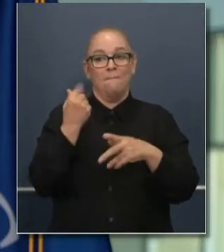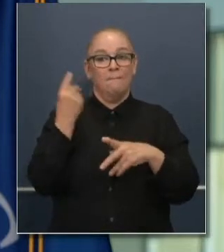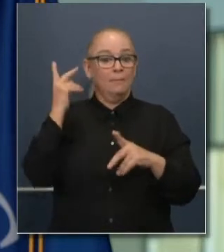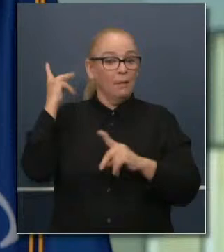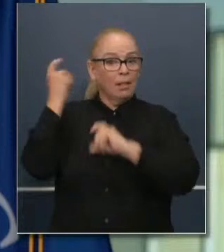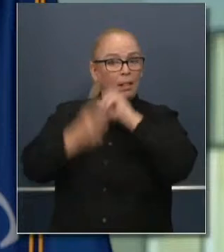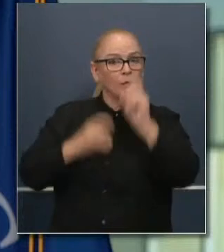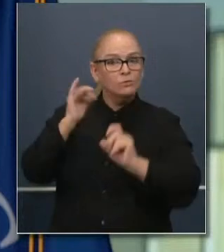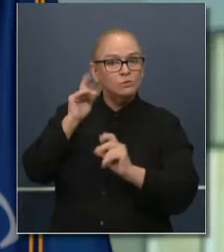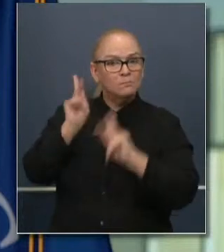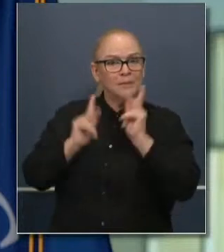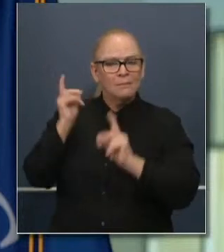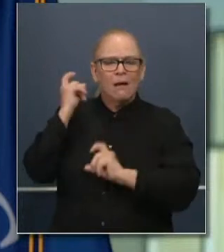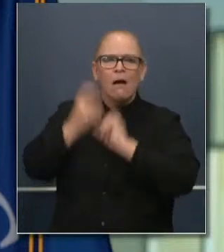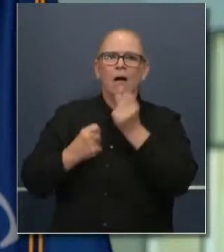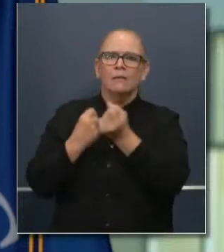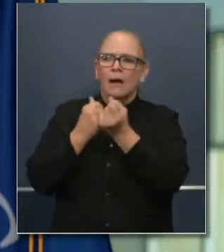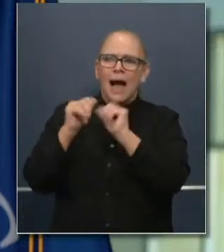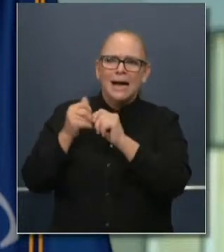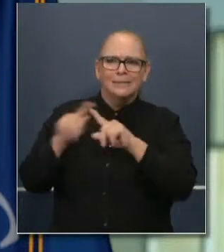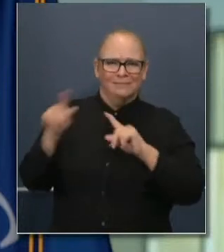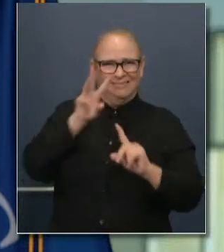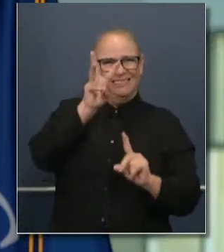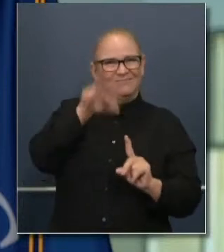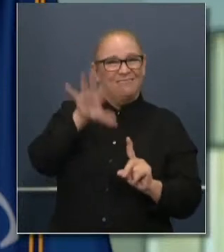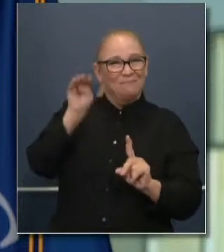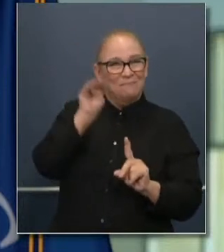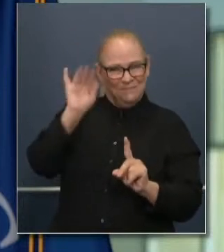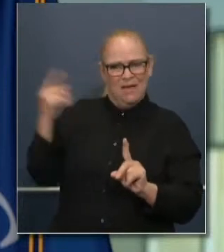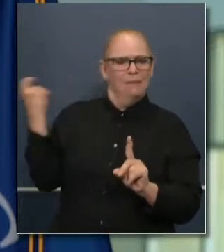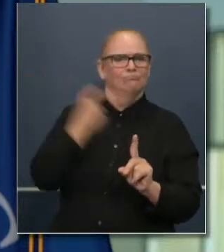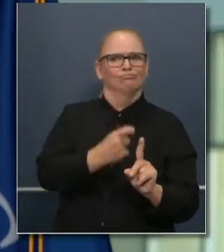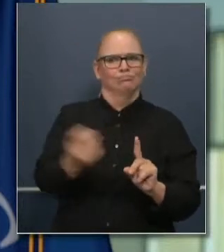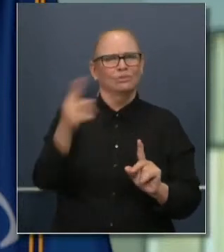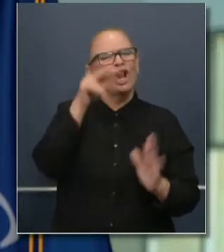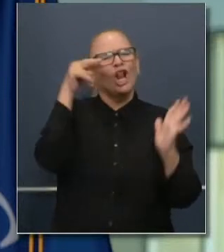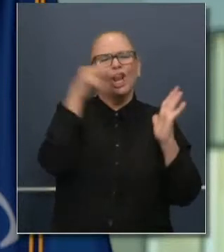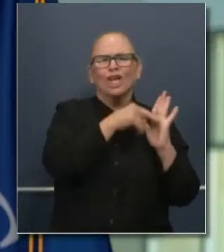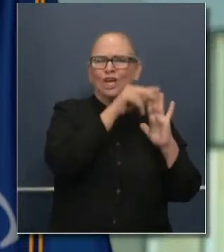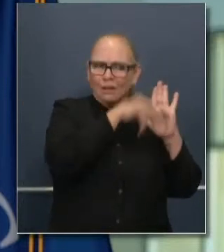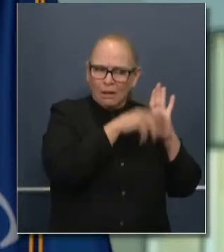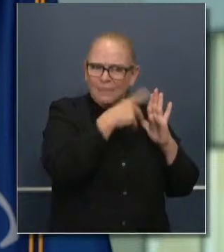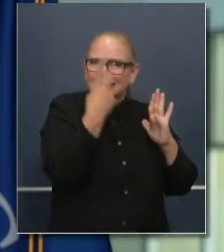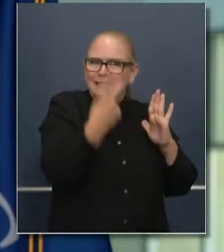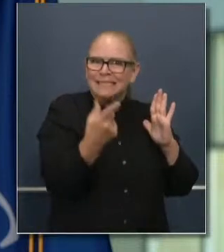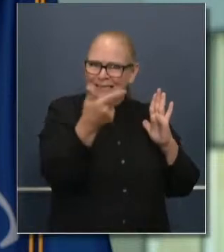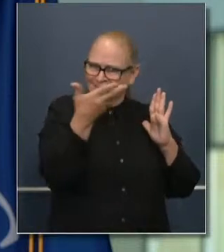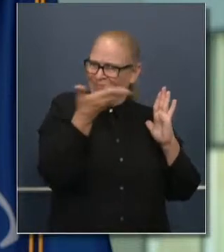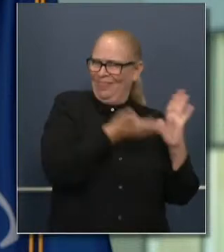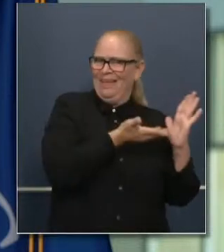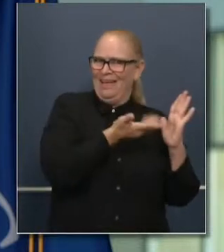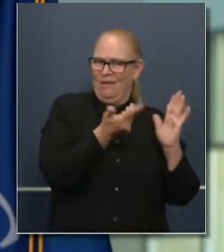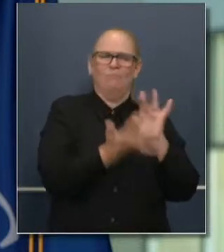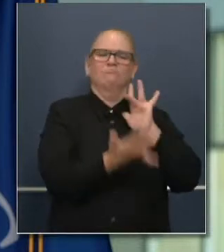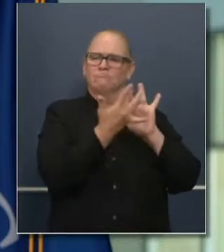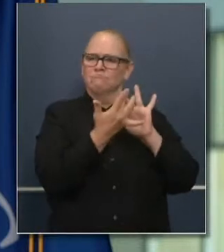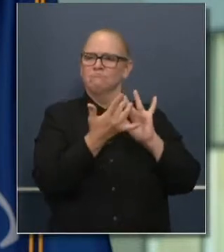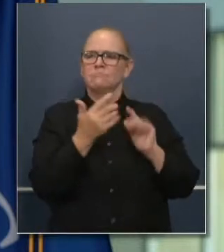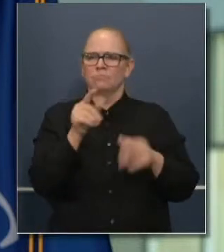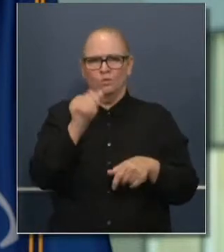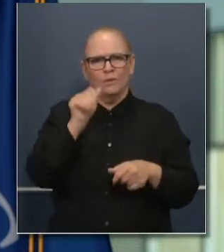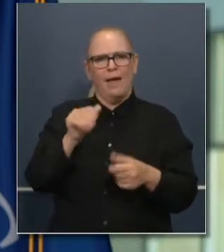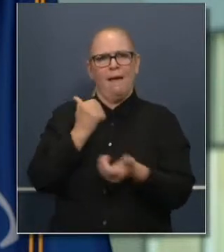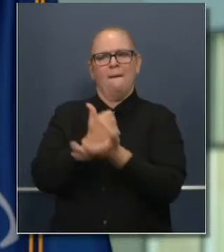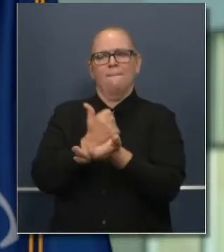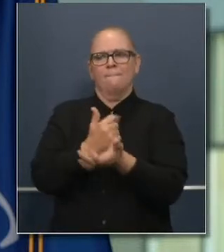to make sure that you at least take a look at that site, try to get in touch with some of our key personnel, and we can see